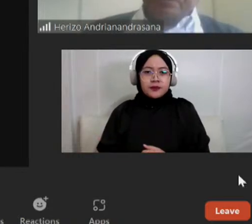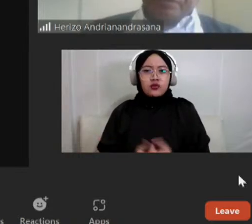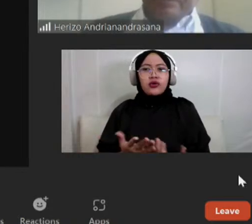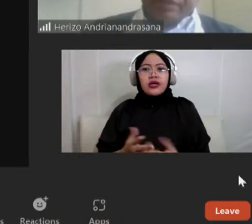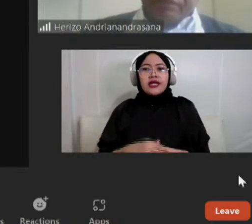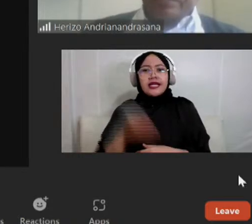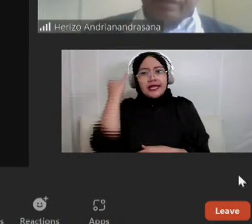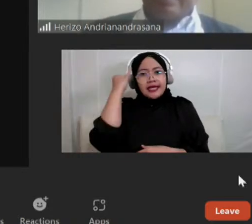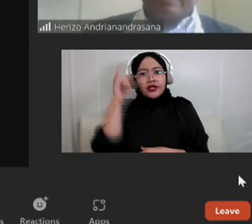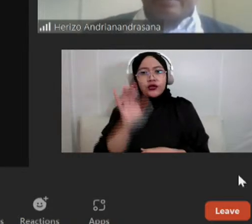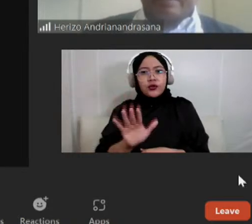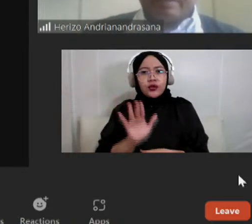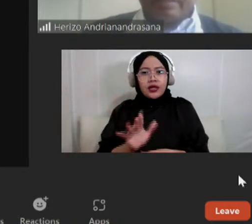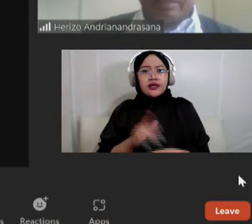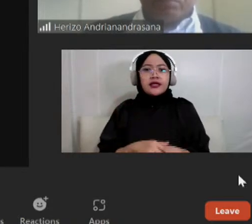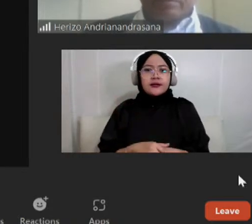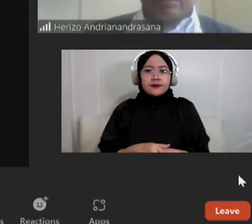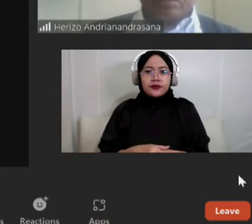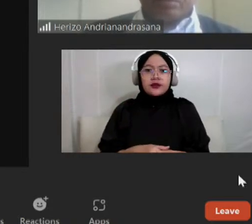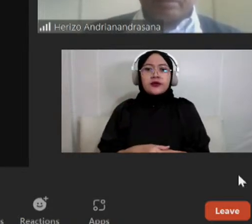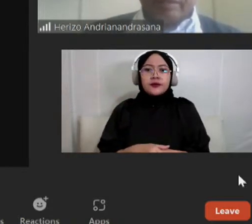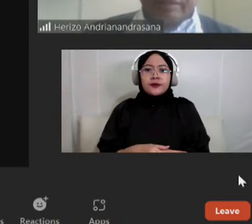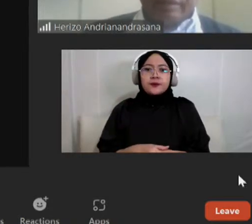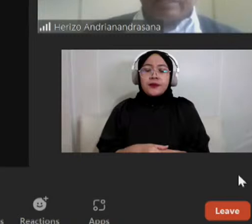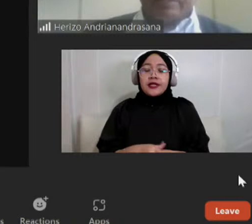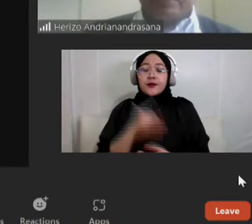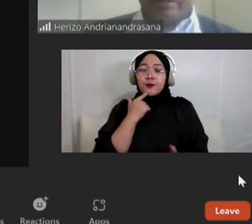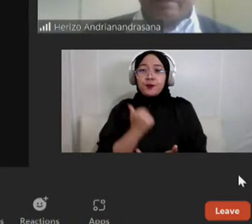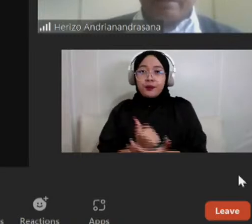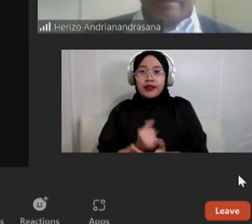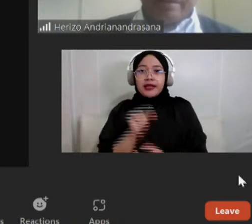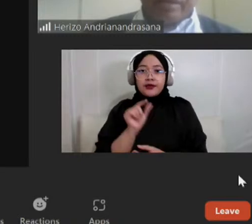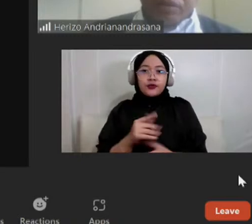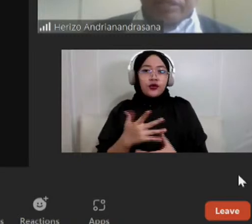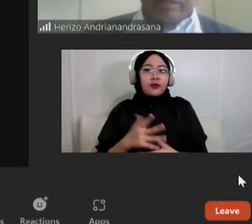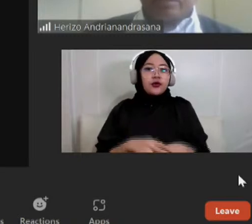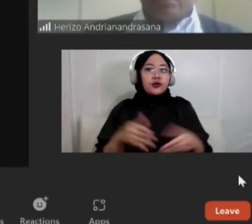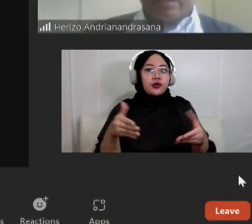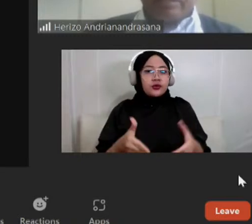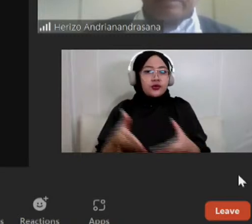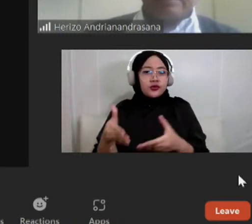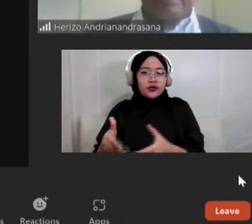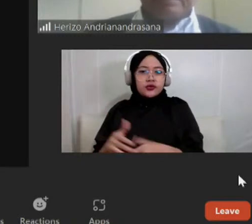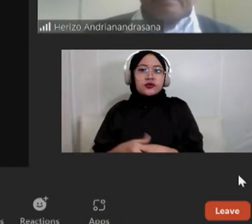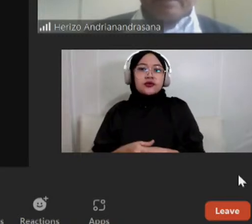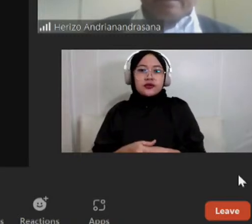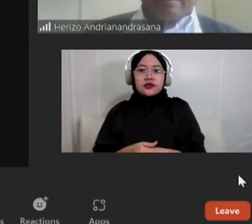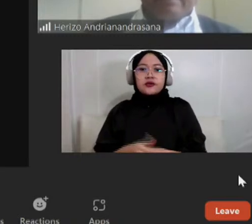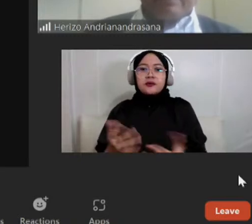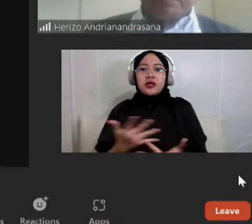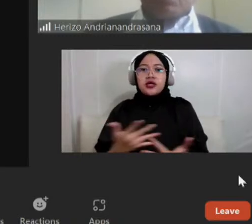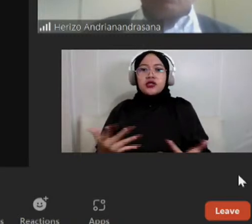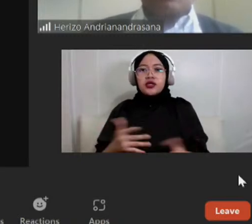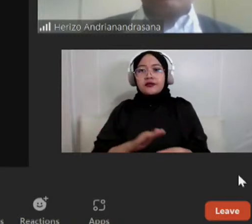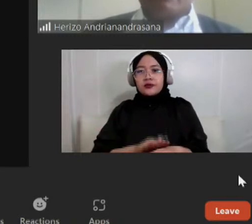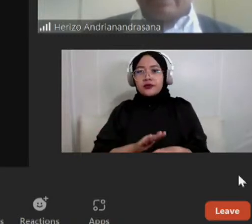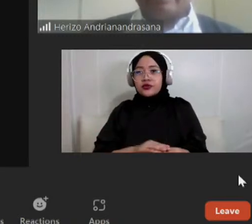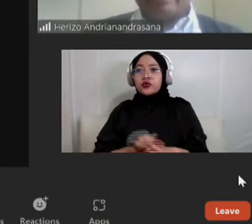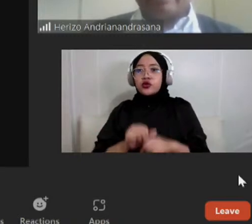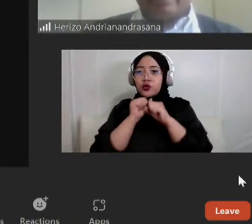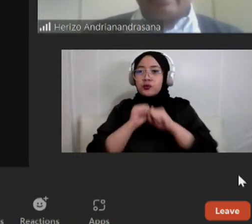good to emphasize that it is important to intensify ecological restoration that